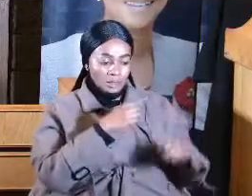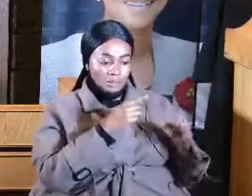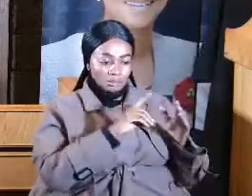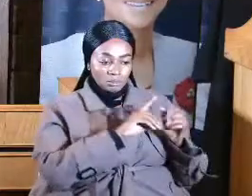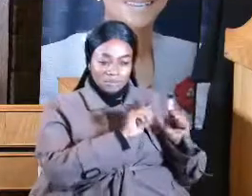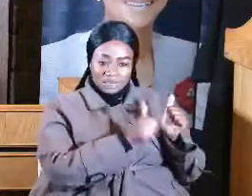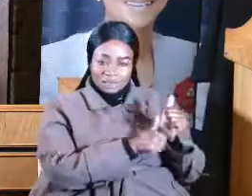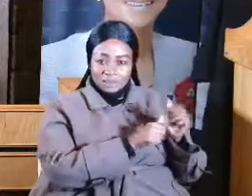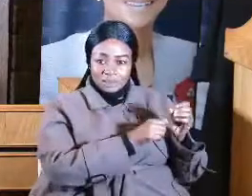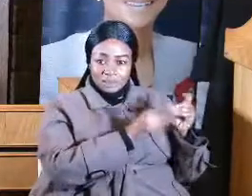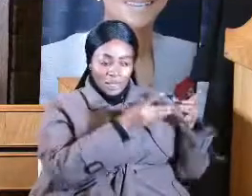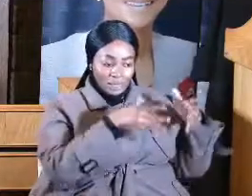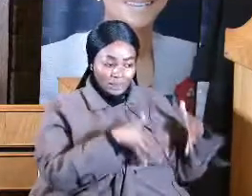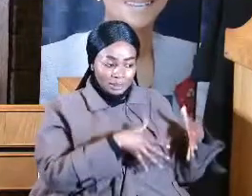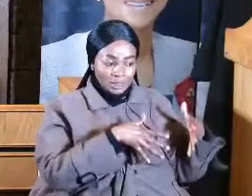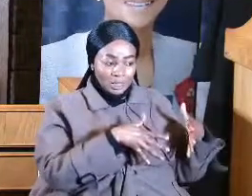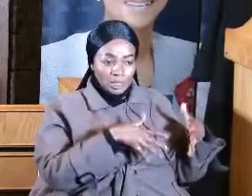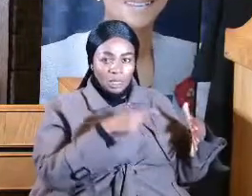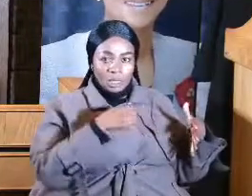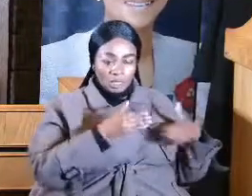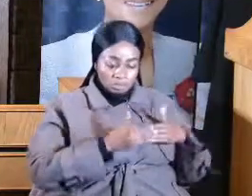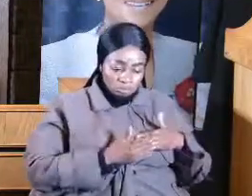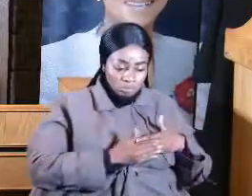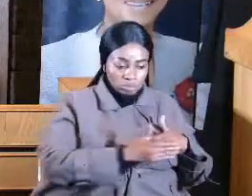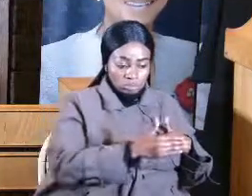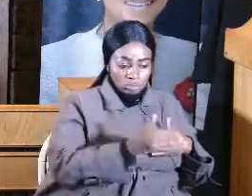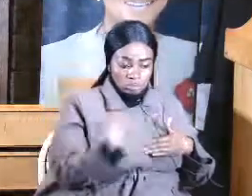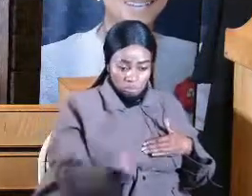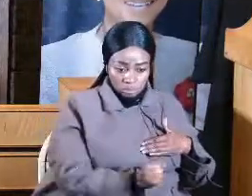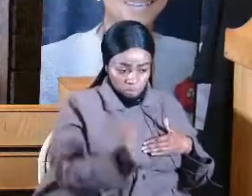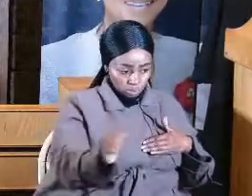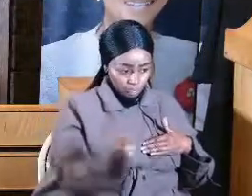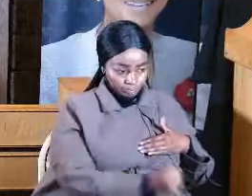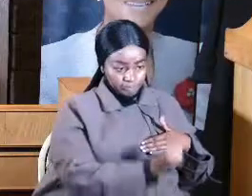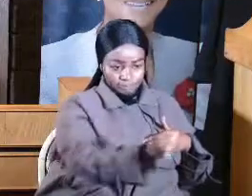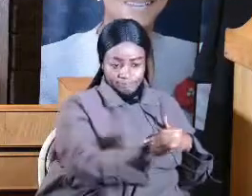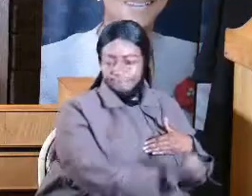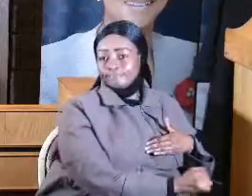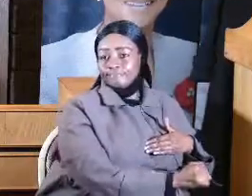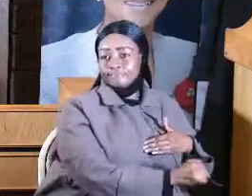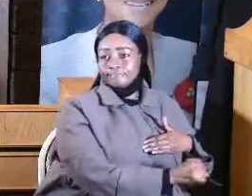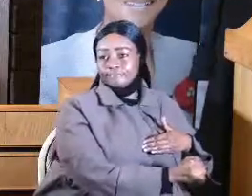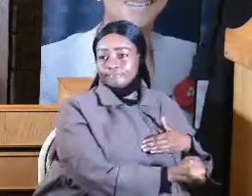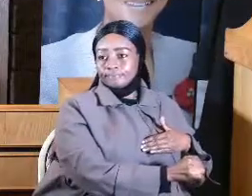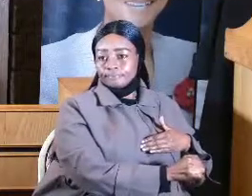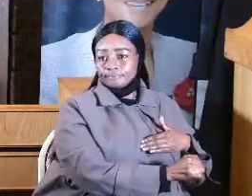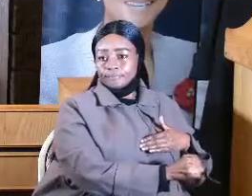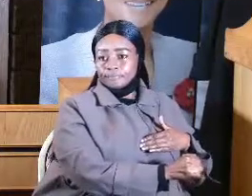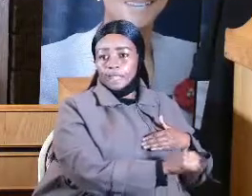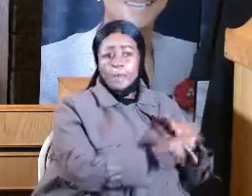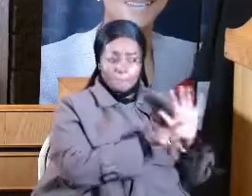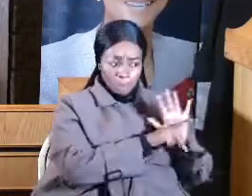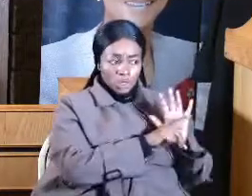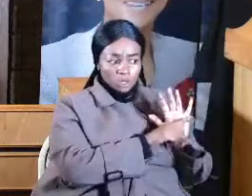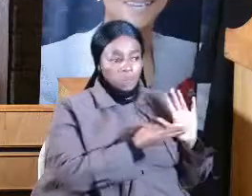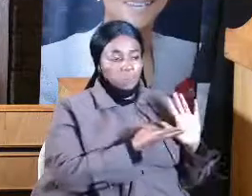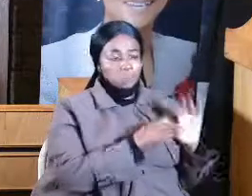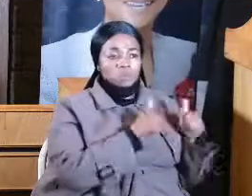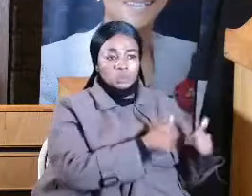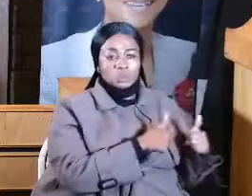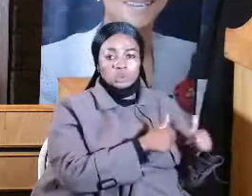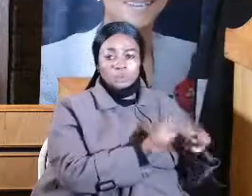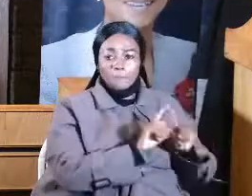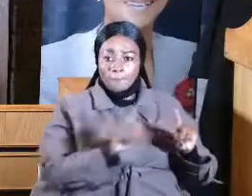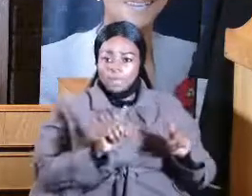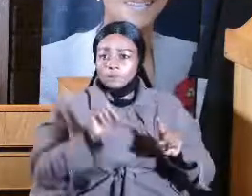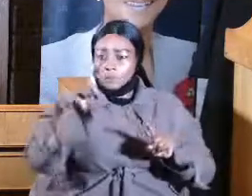the appointments going forward, they are talking to equity targets. It's one thing to have a policy. It's another thing to make